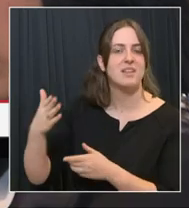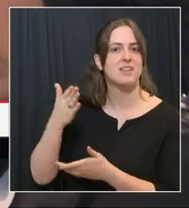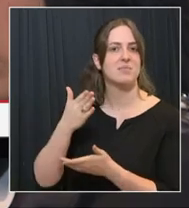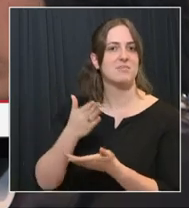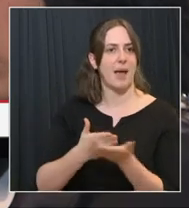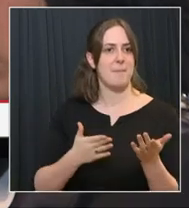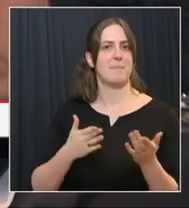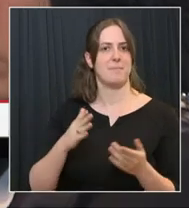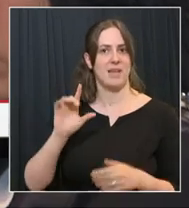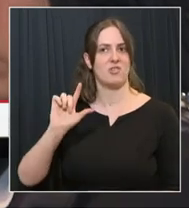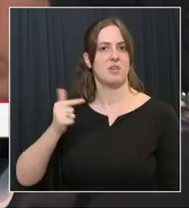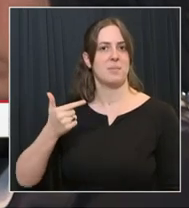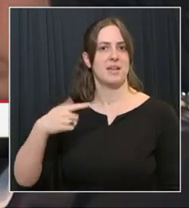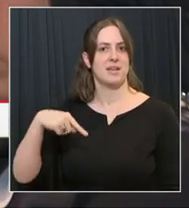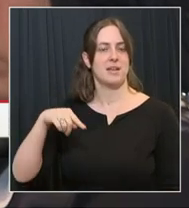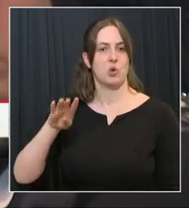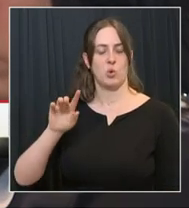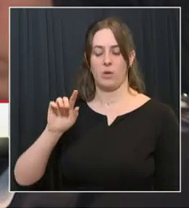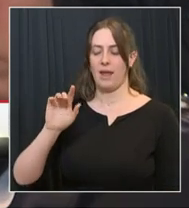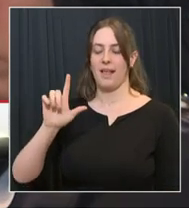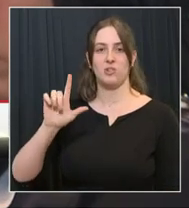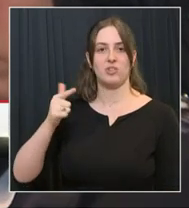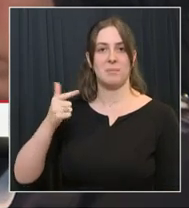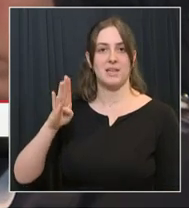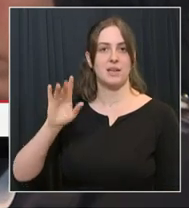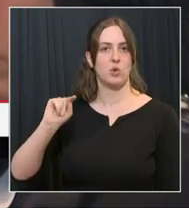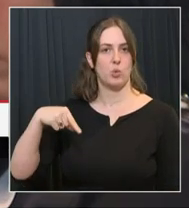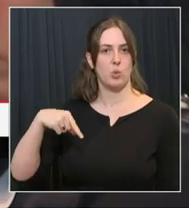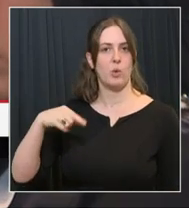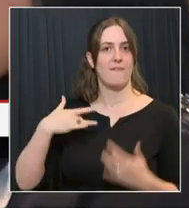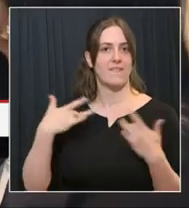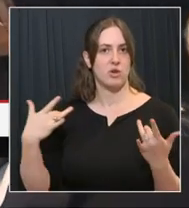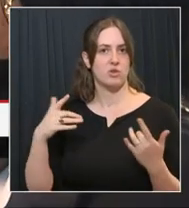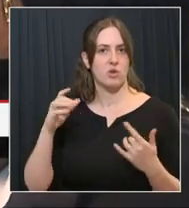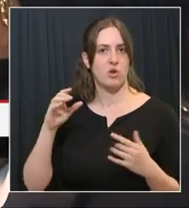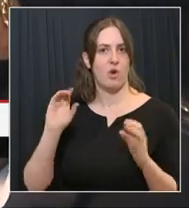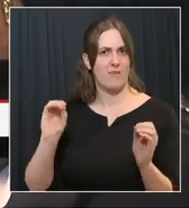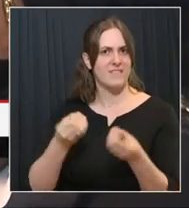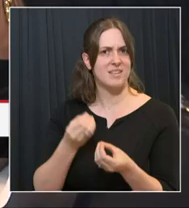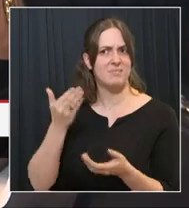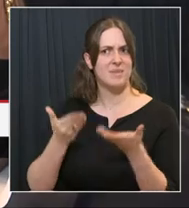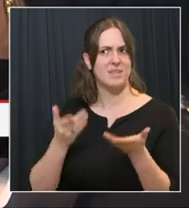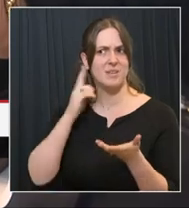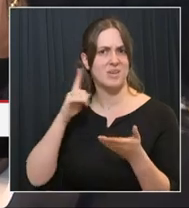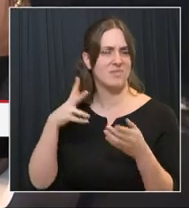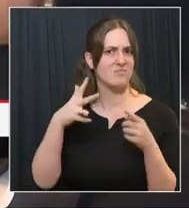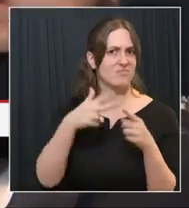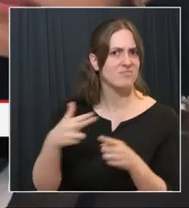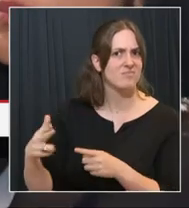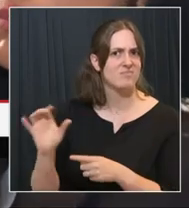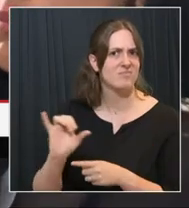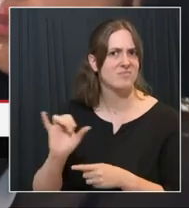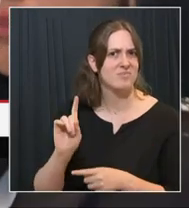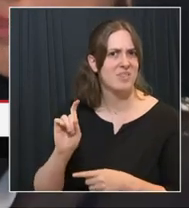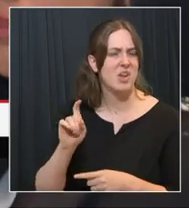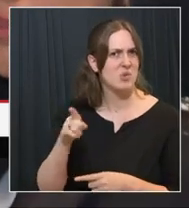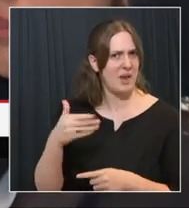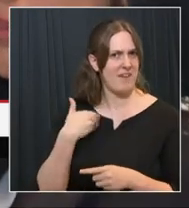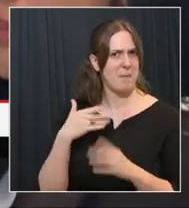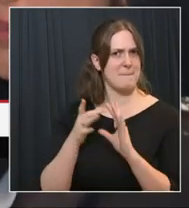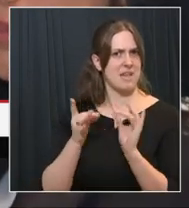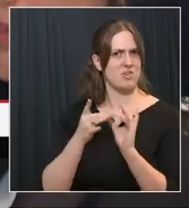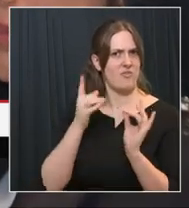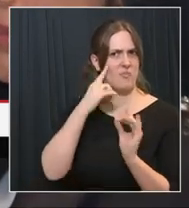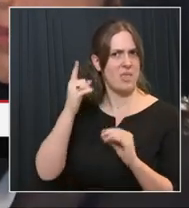your Office of LGBTQ Affairs, may hurt local community organizations. Do you have any message for them about where